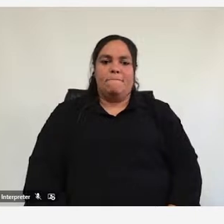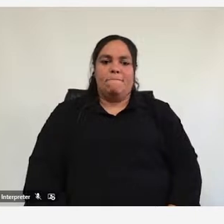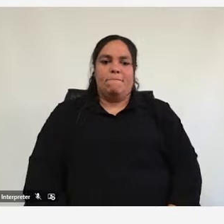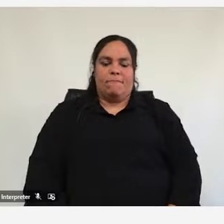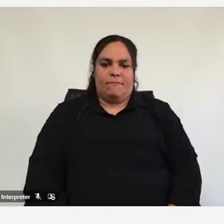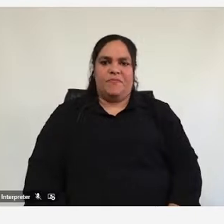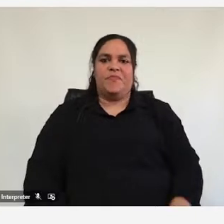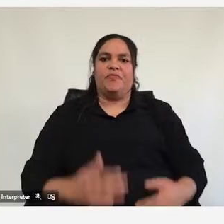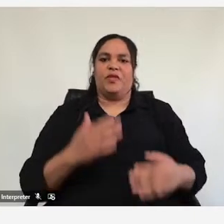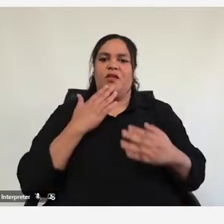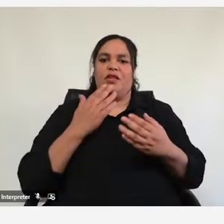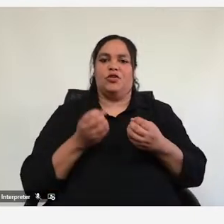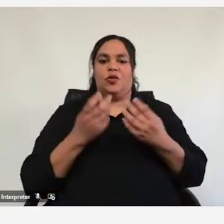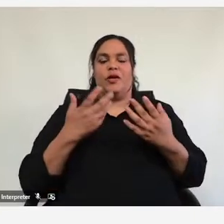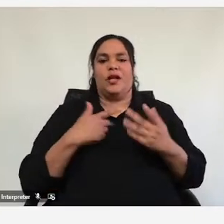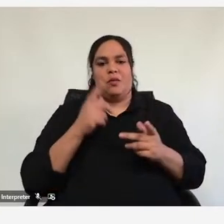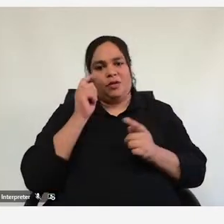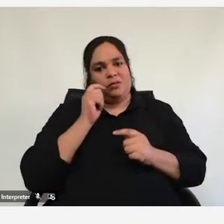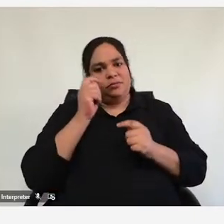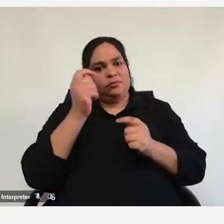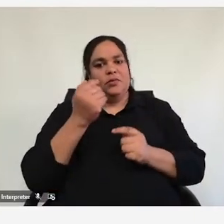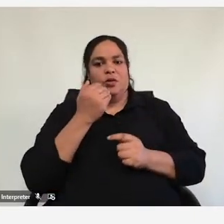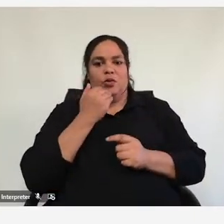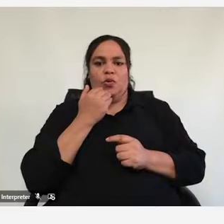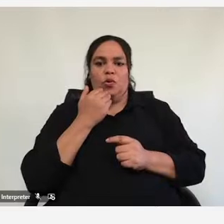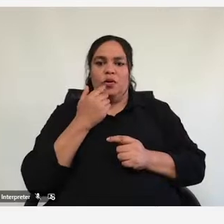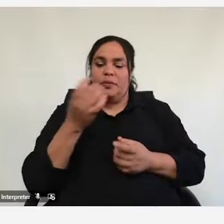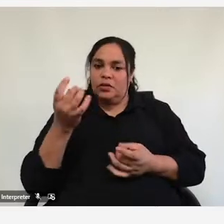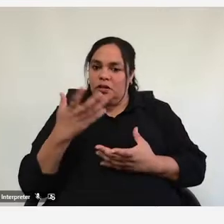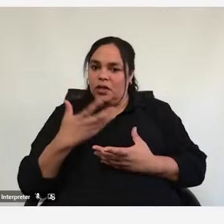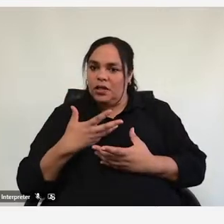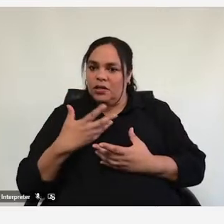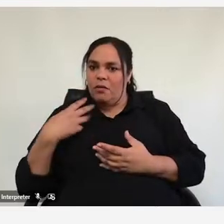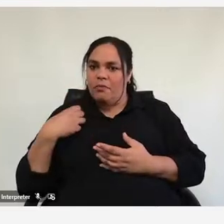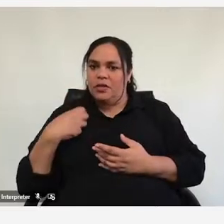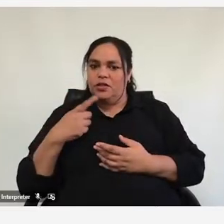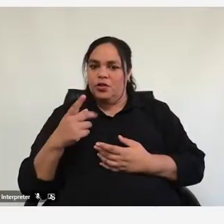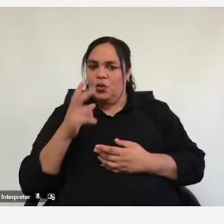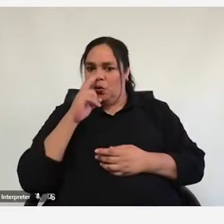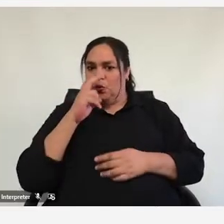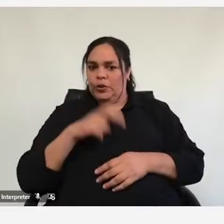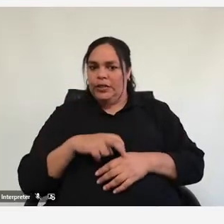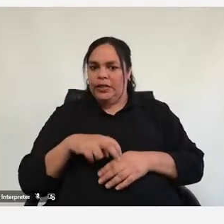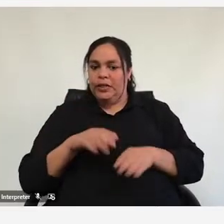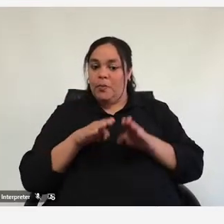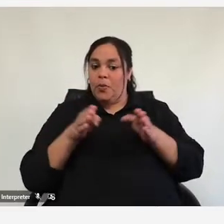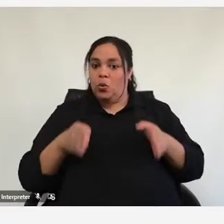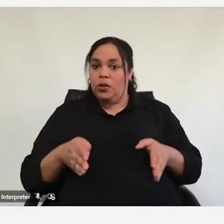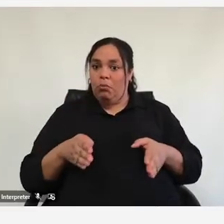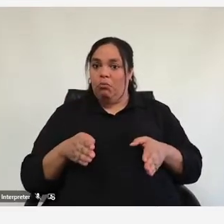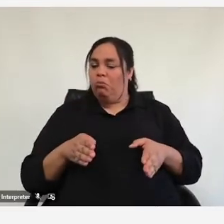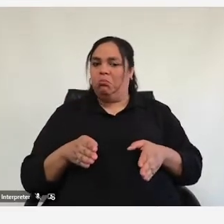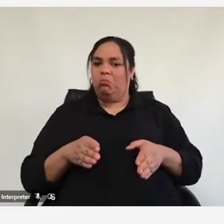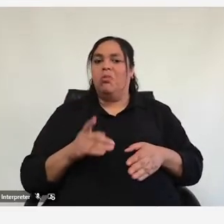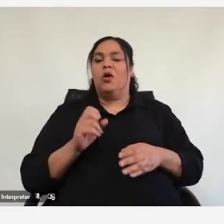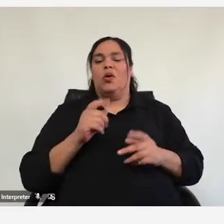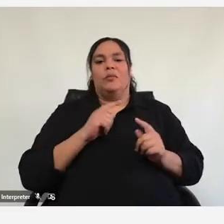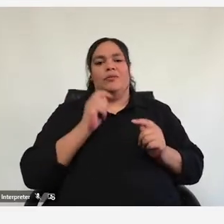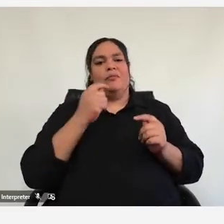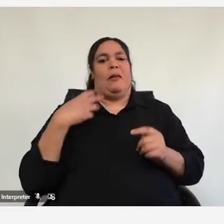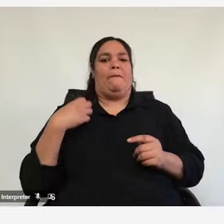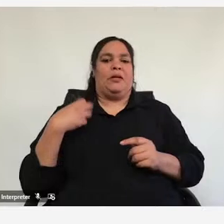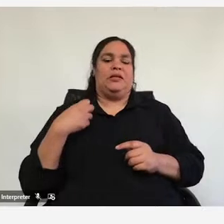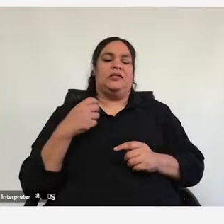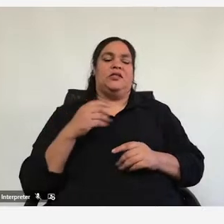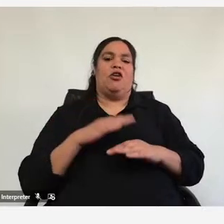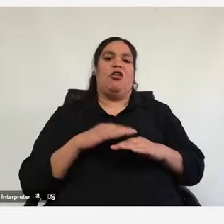Thank you very much. I now recognize, can I just get an indication from the Minister if she needs the, okay, then I recognize the Minister